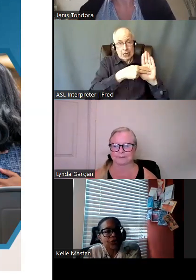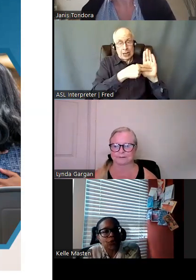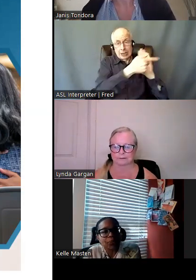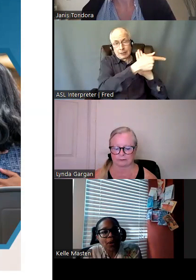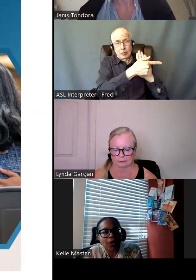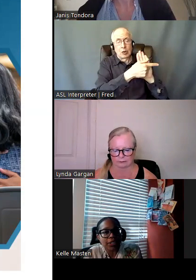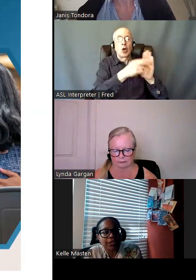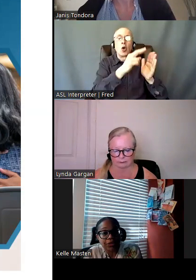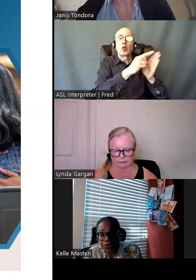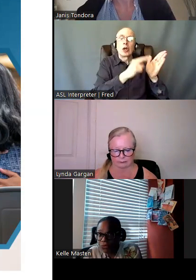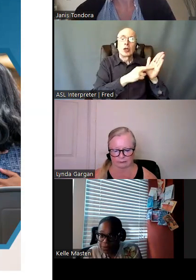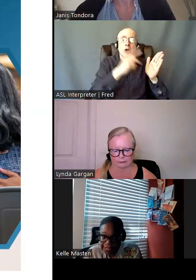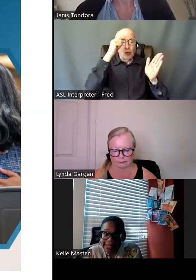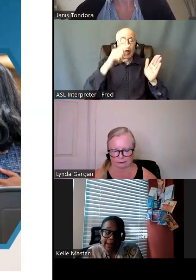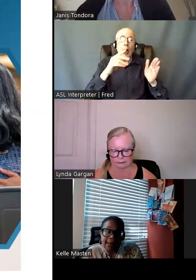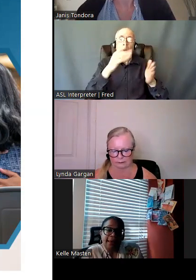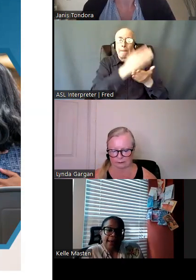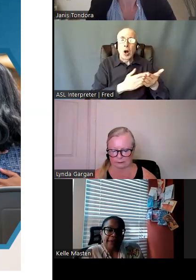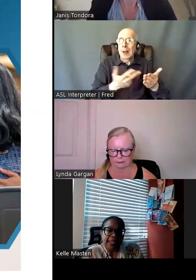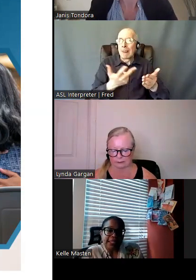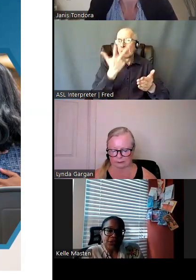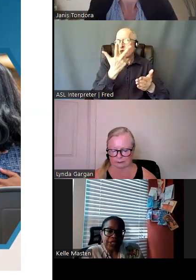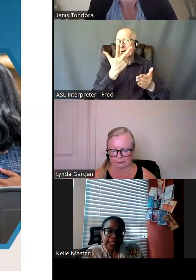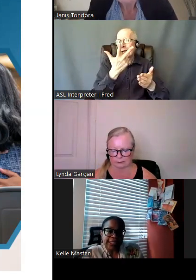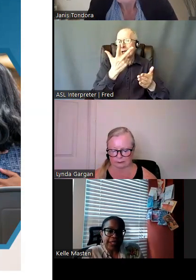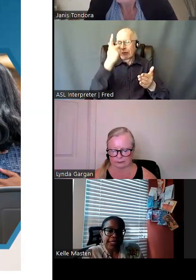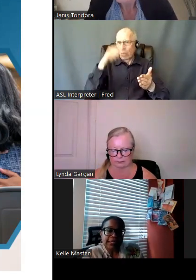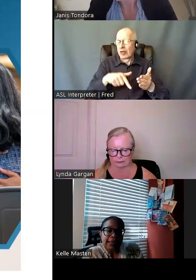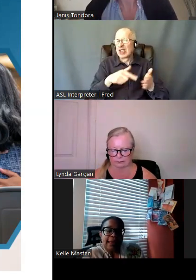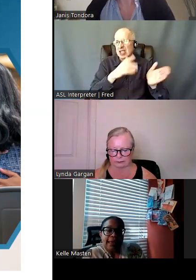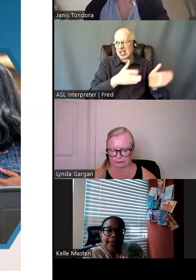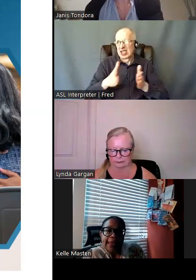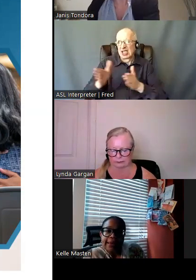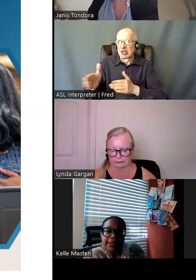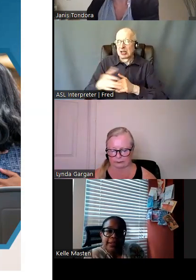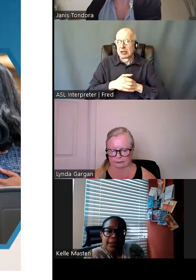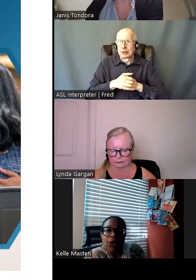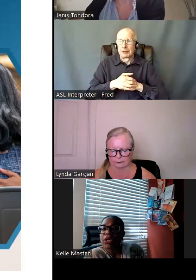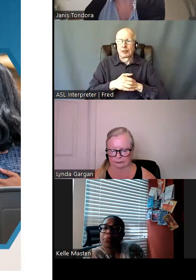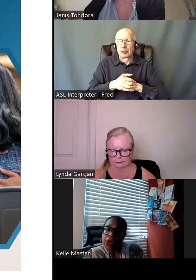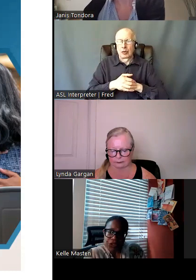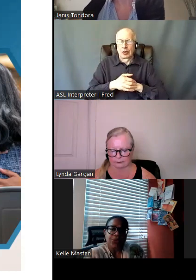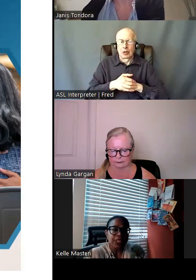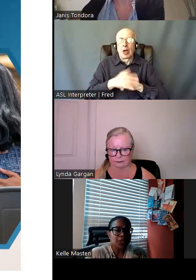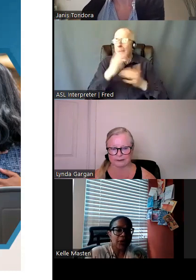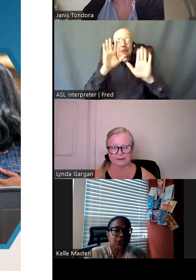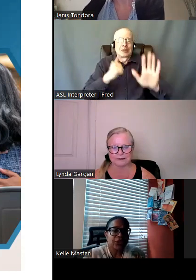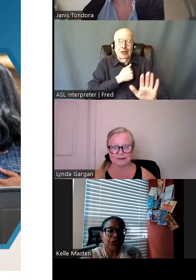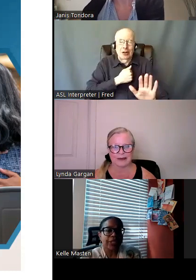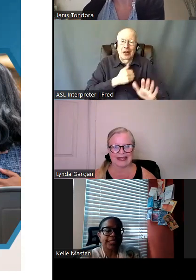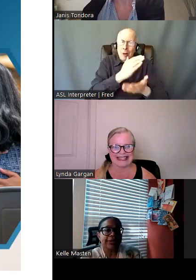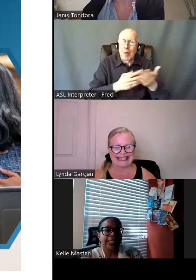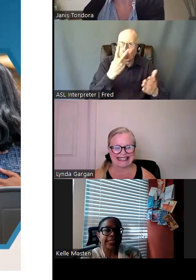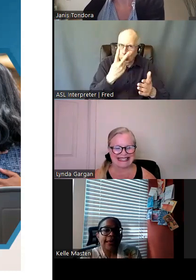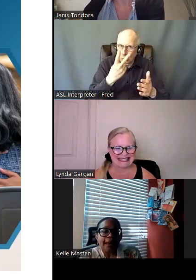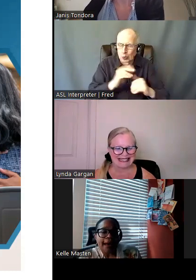register for part 3 of this learning series. or I'm sorry, part 2. This is part 2 of the